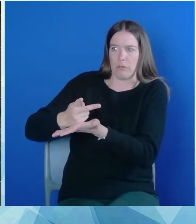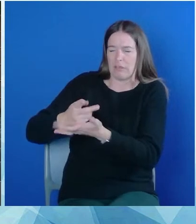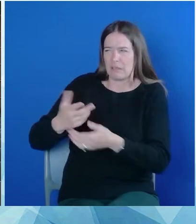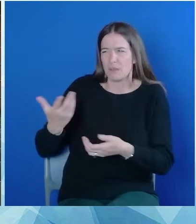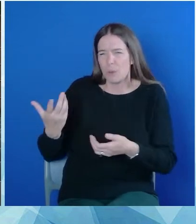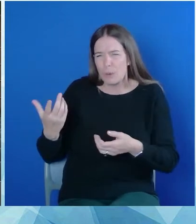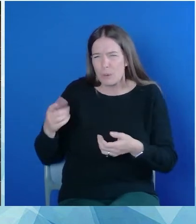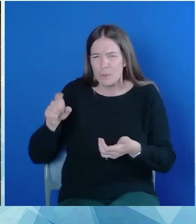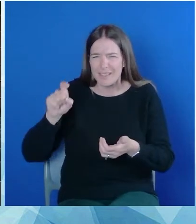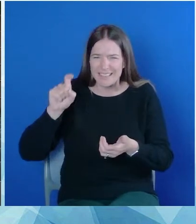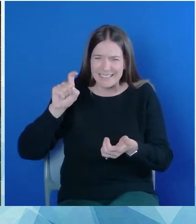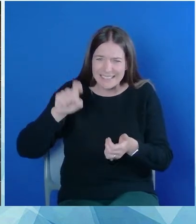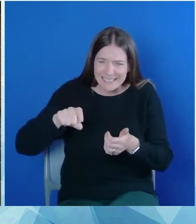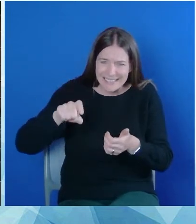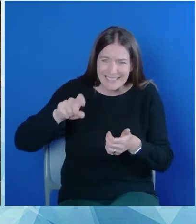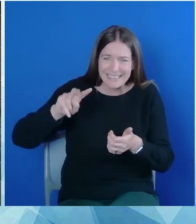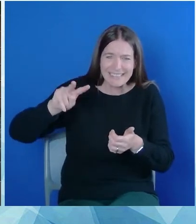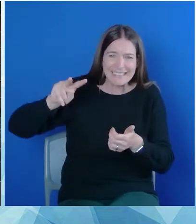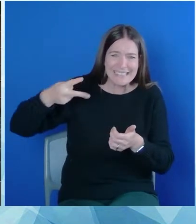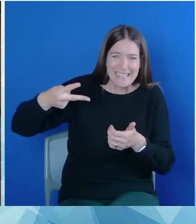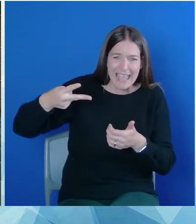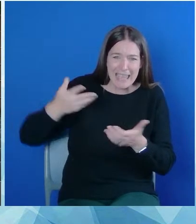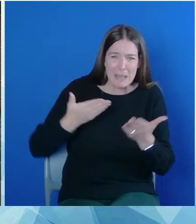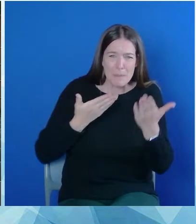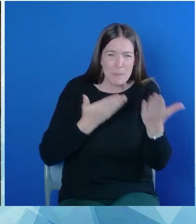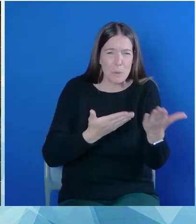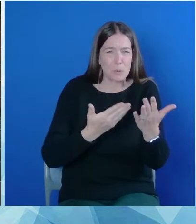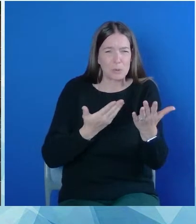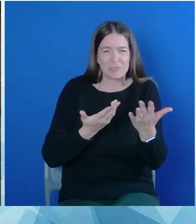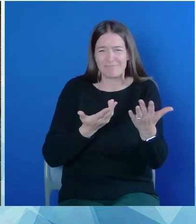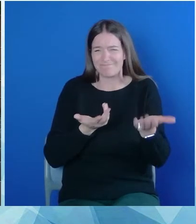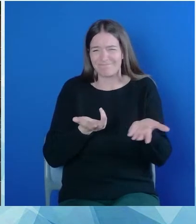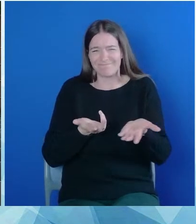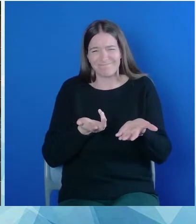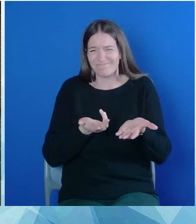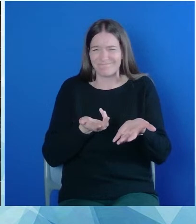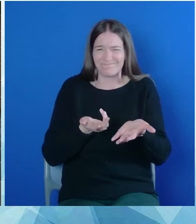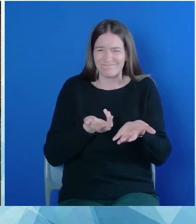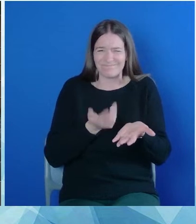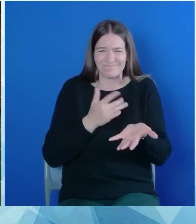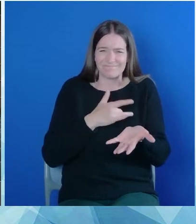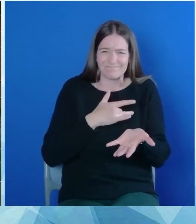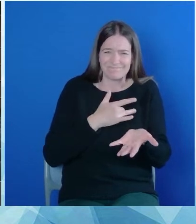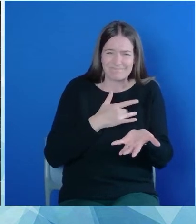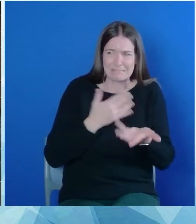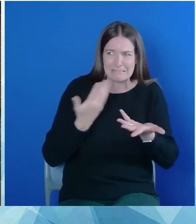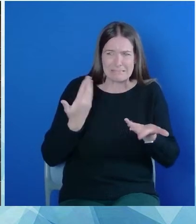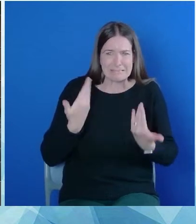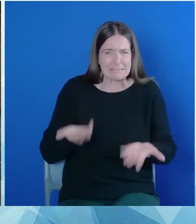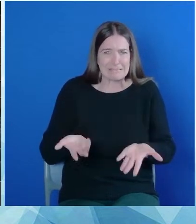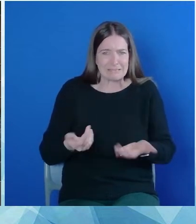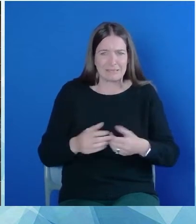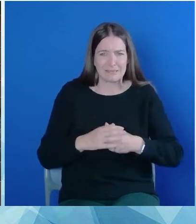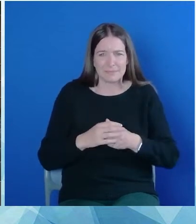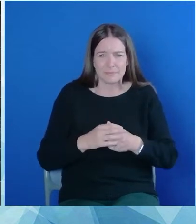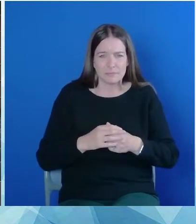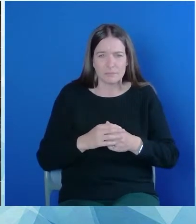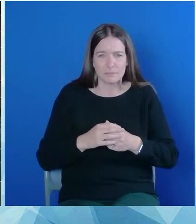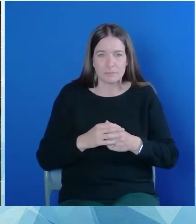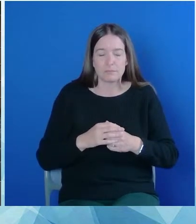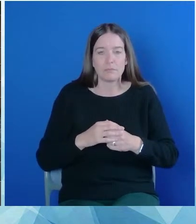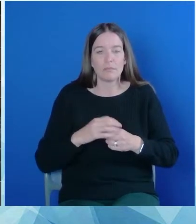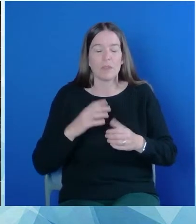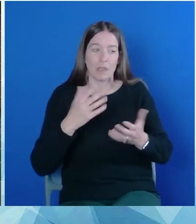we would need a second motion for that. I just really want to